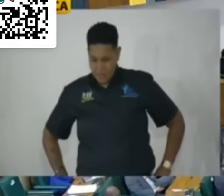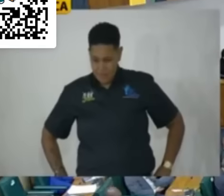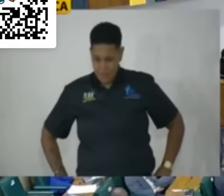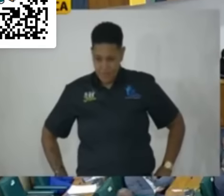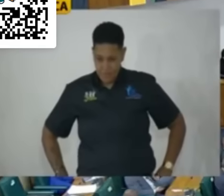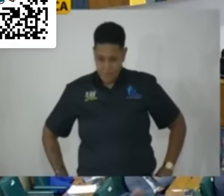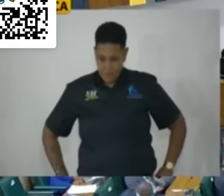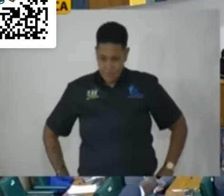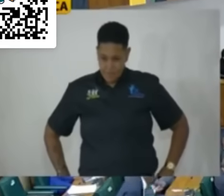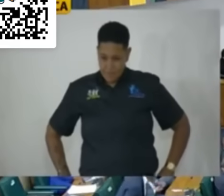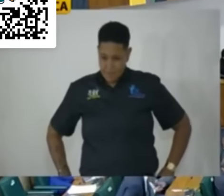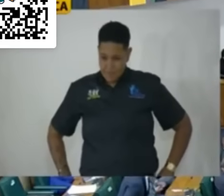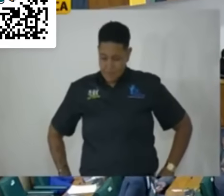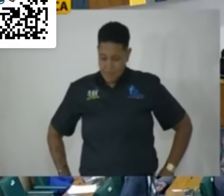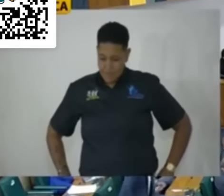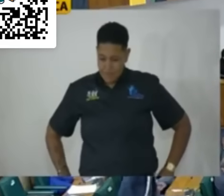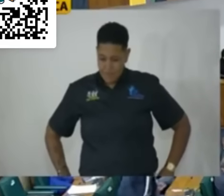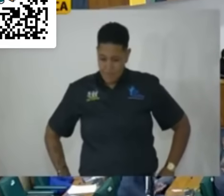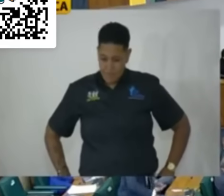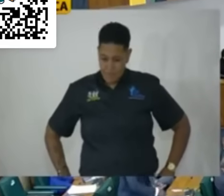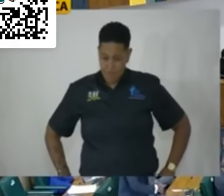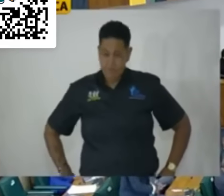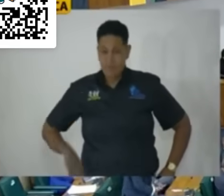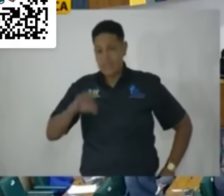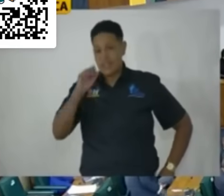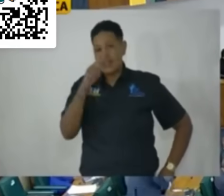her appointment as Speaker,